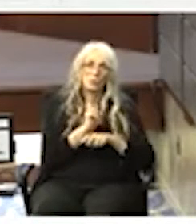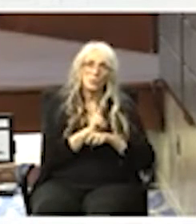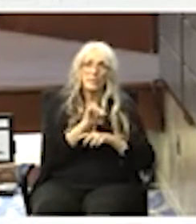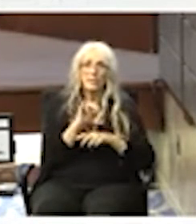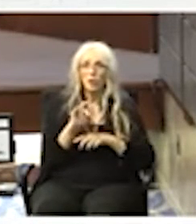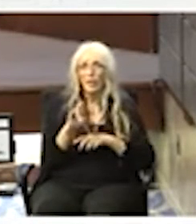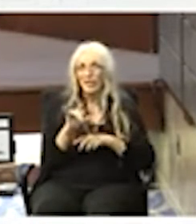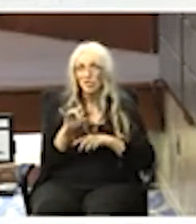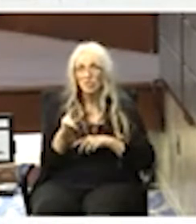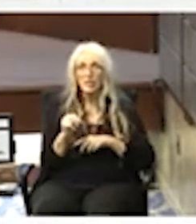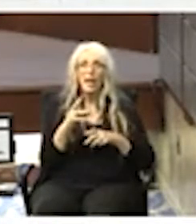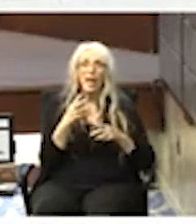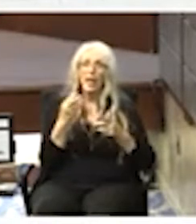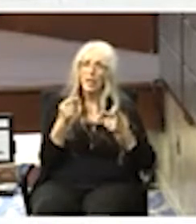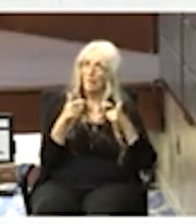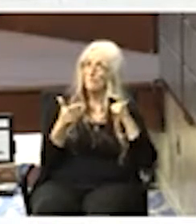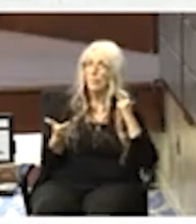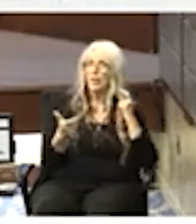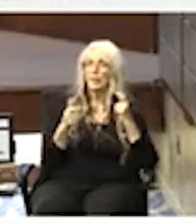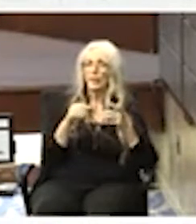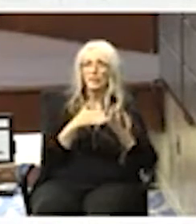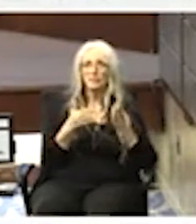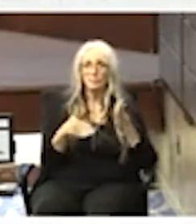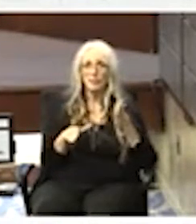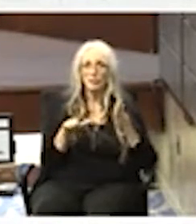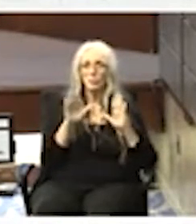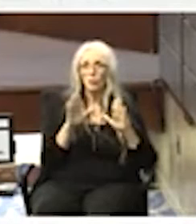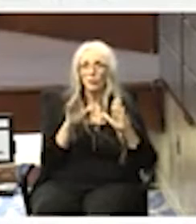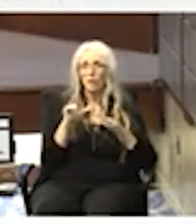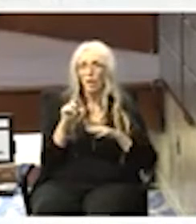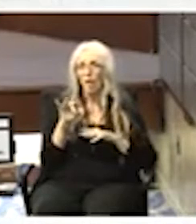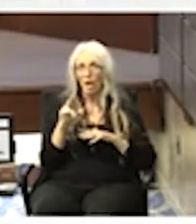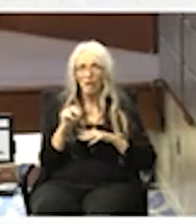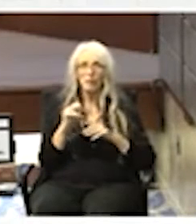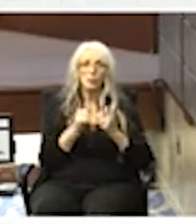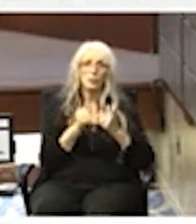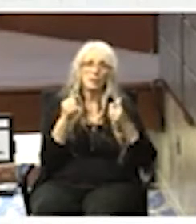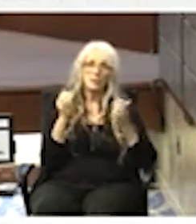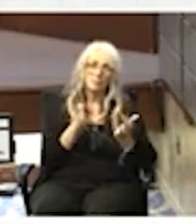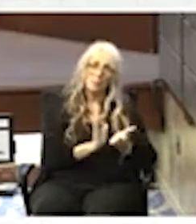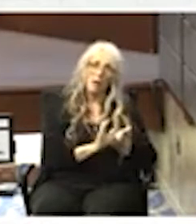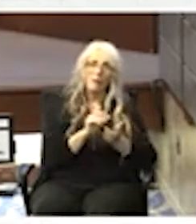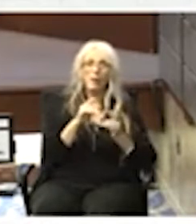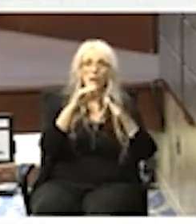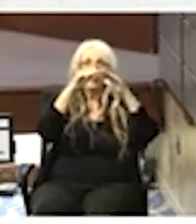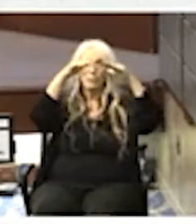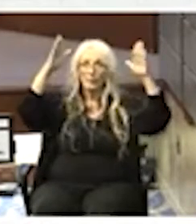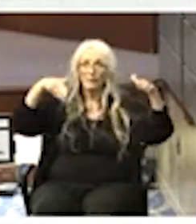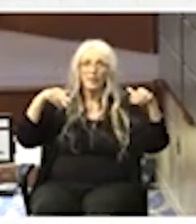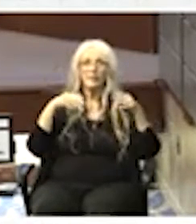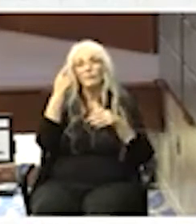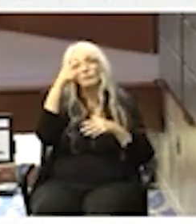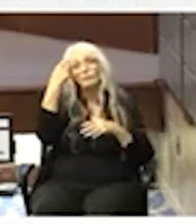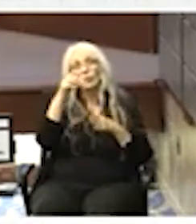irrigation purposes, and then a big, expansive, great lawn and flexible lawn with a series of small pavilions for picnicking.